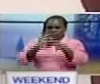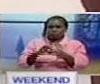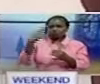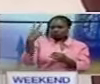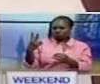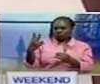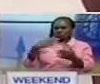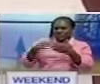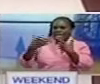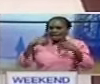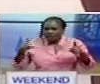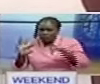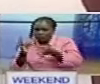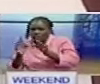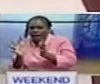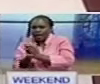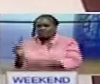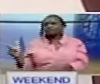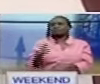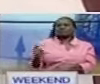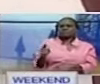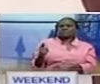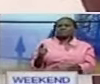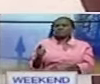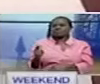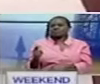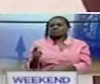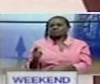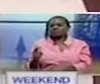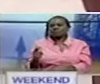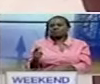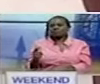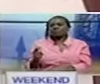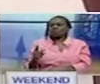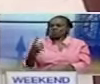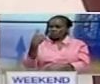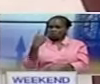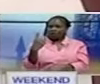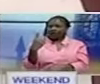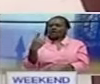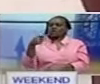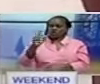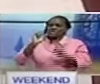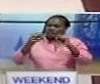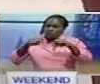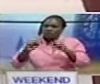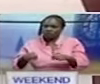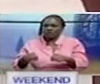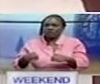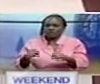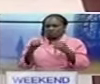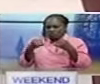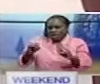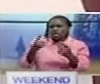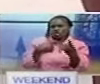marry sign language interpretation and media and media profession. One, you can try